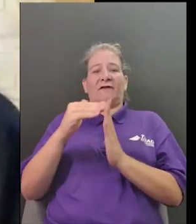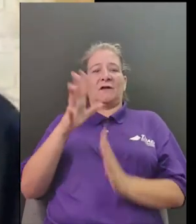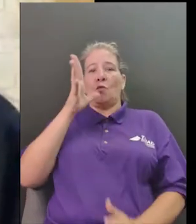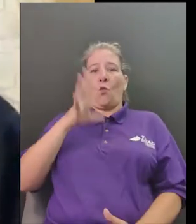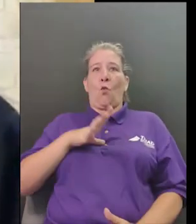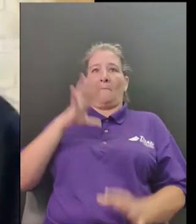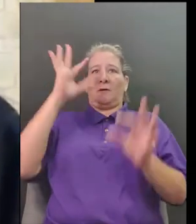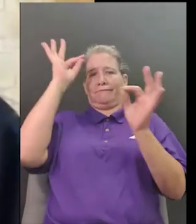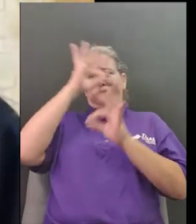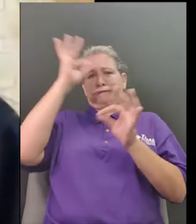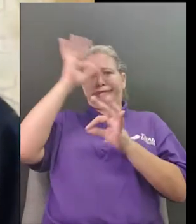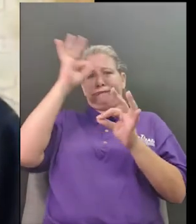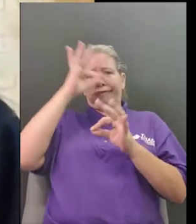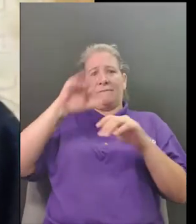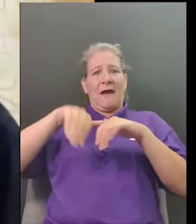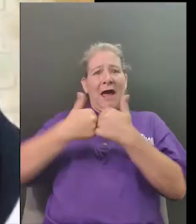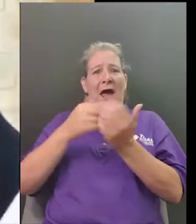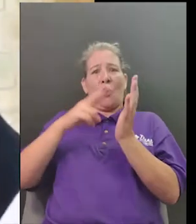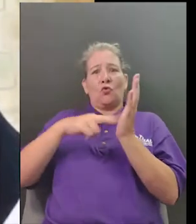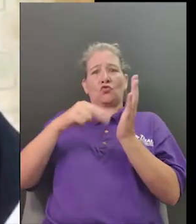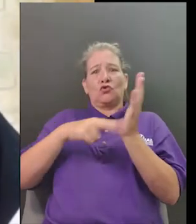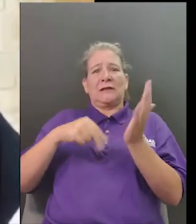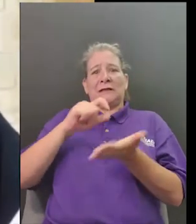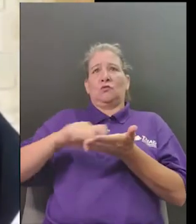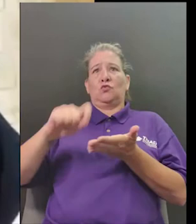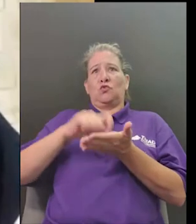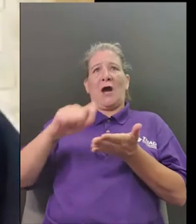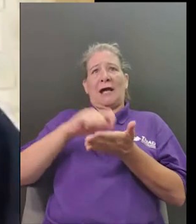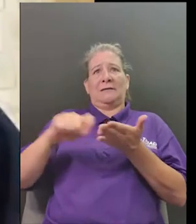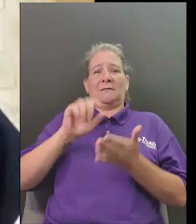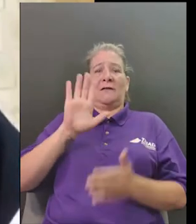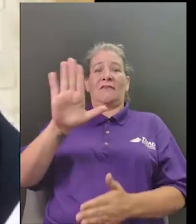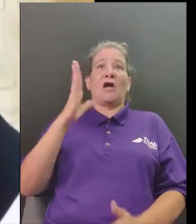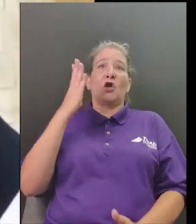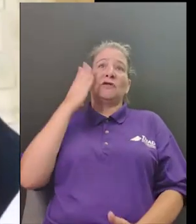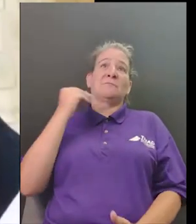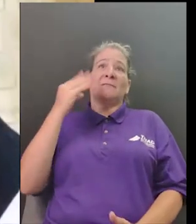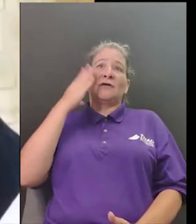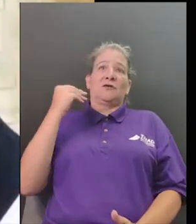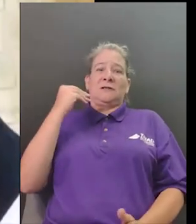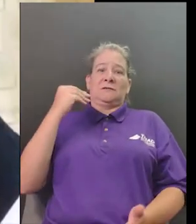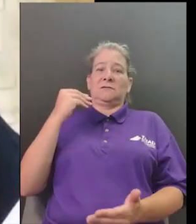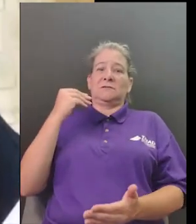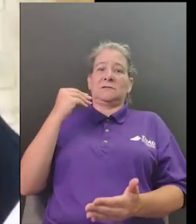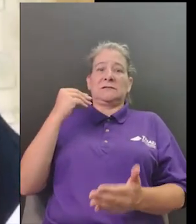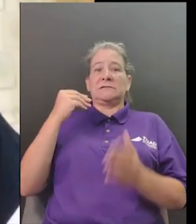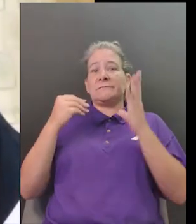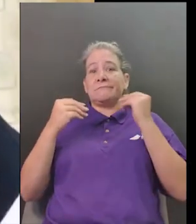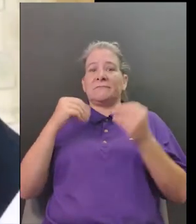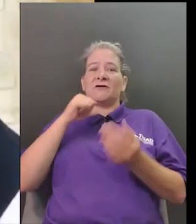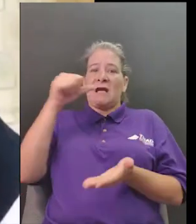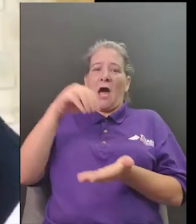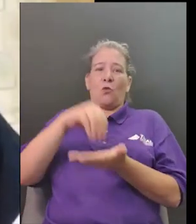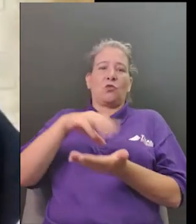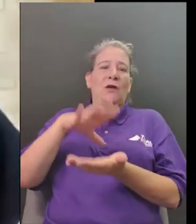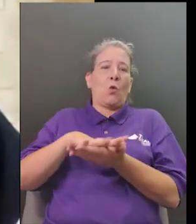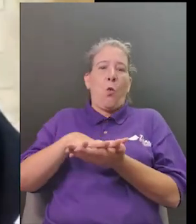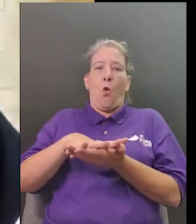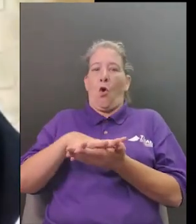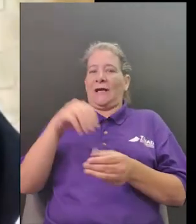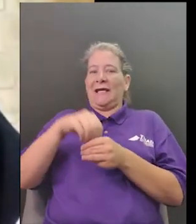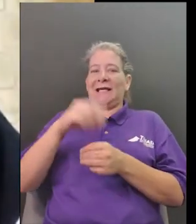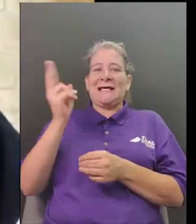about some of the women who helped during the founding of the united states of america